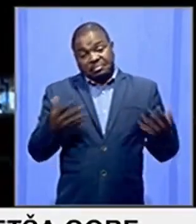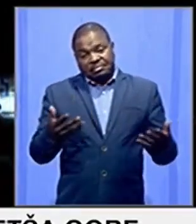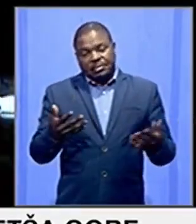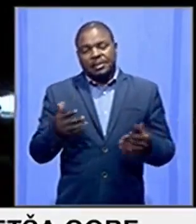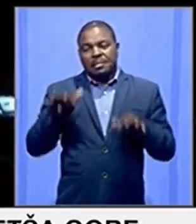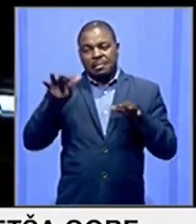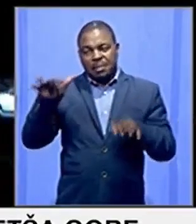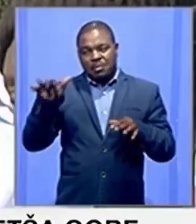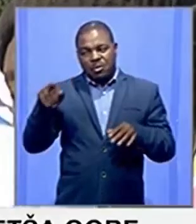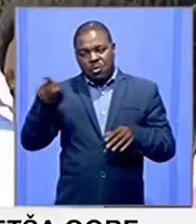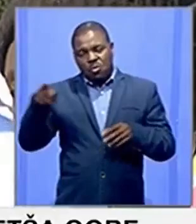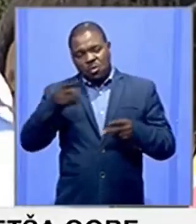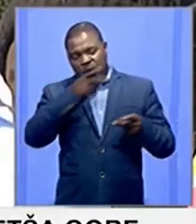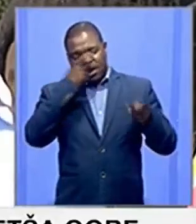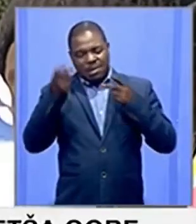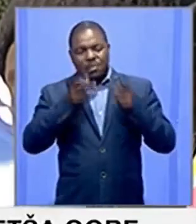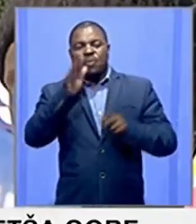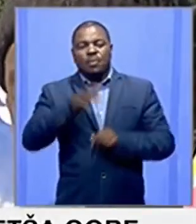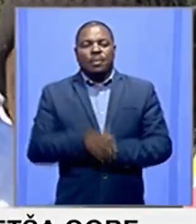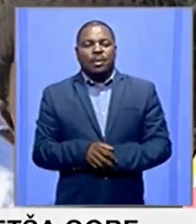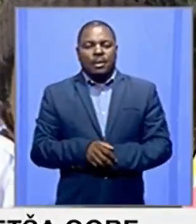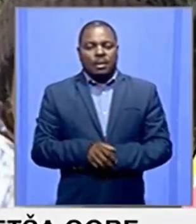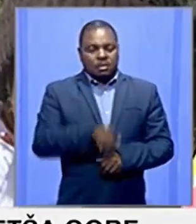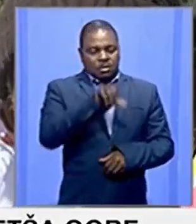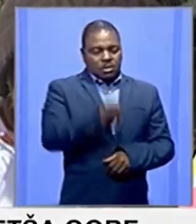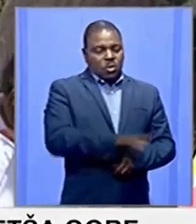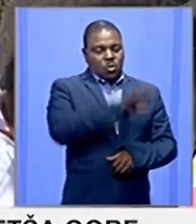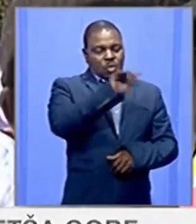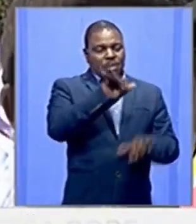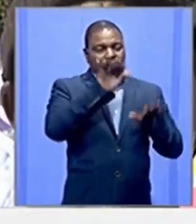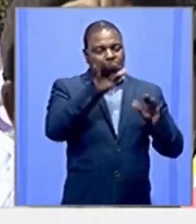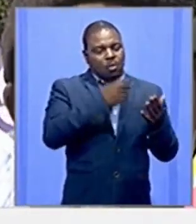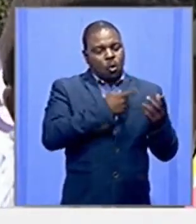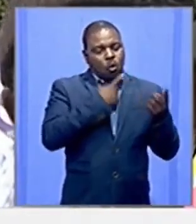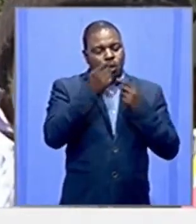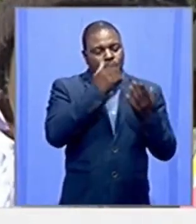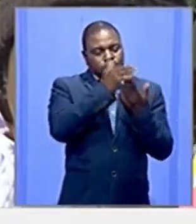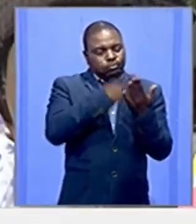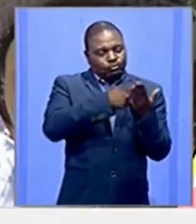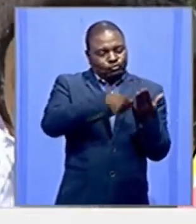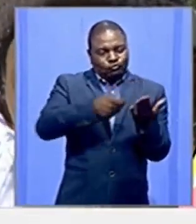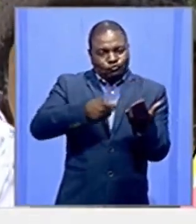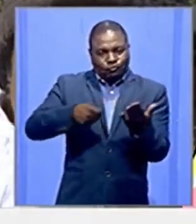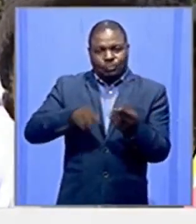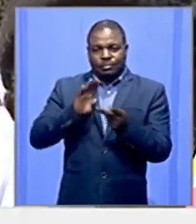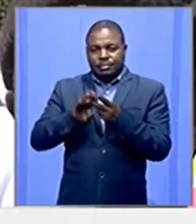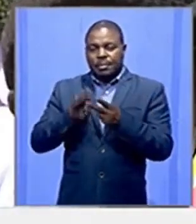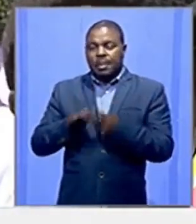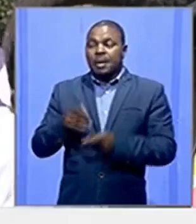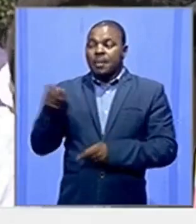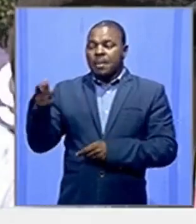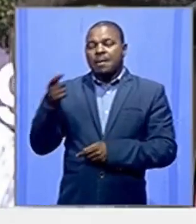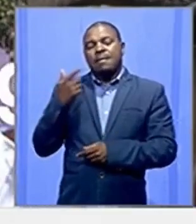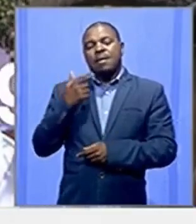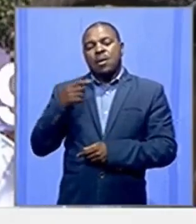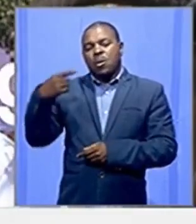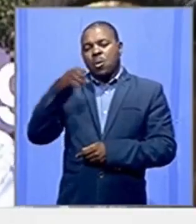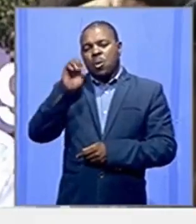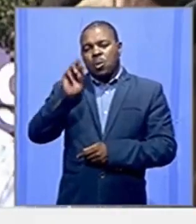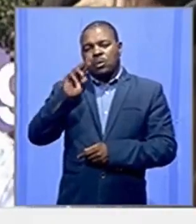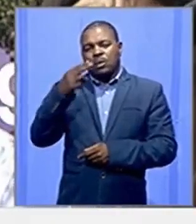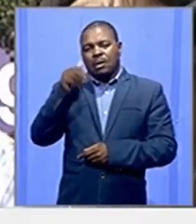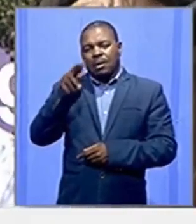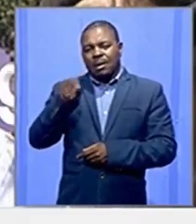lenaba la batho. Re kopa maAfrika Borwa gore ba saene petition ba kope Rre Pravin Gordhan gore a ke nne le letswalo